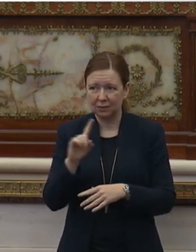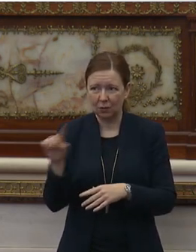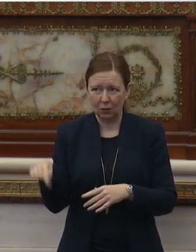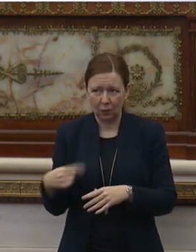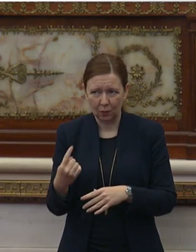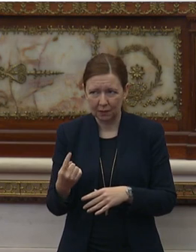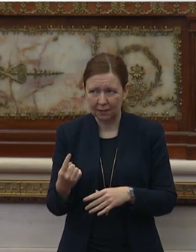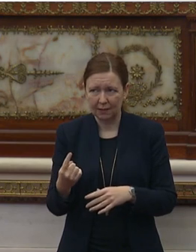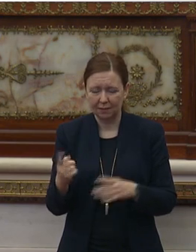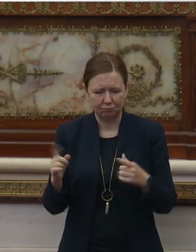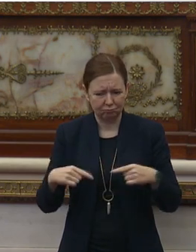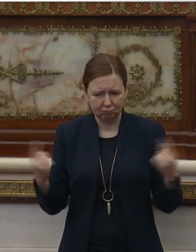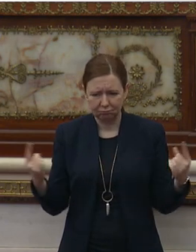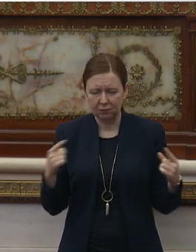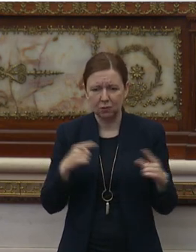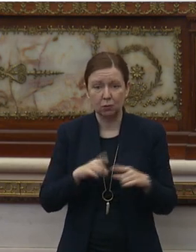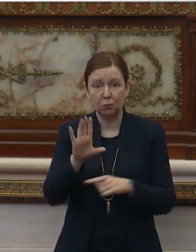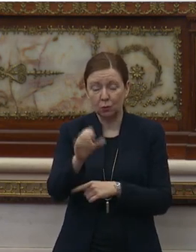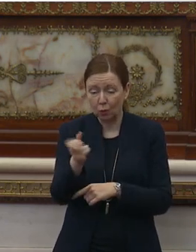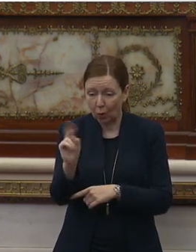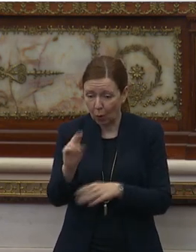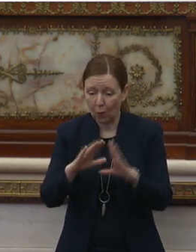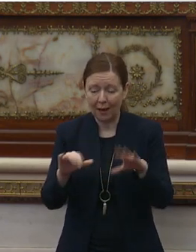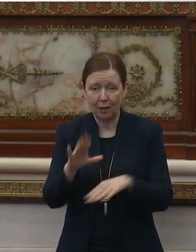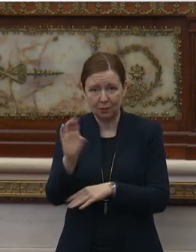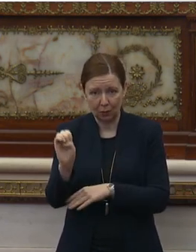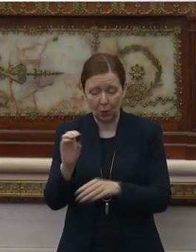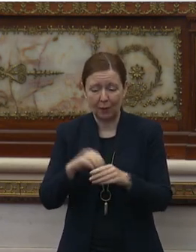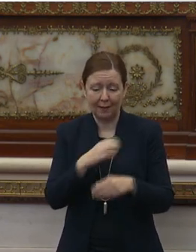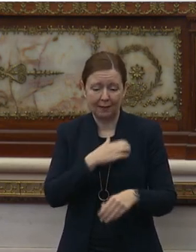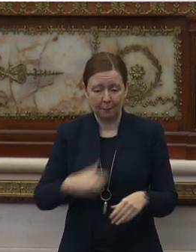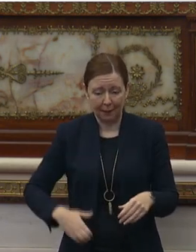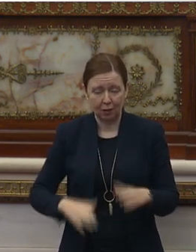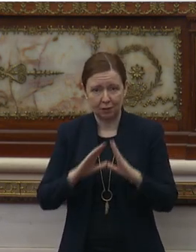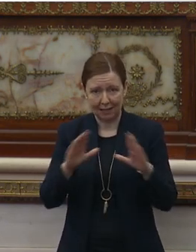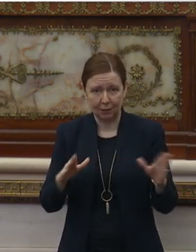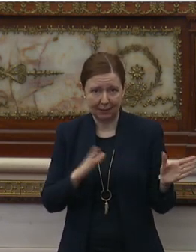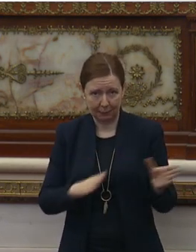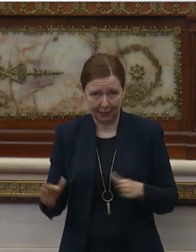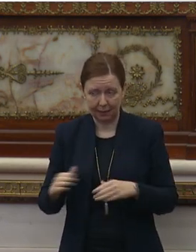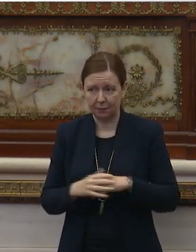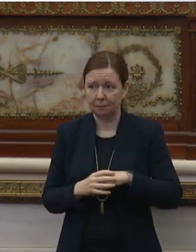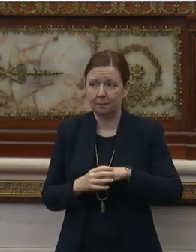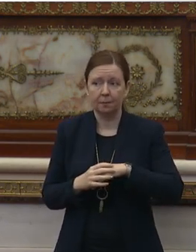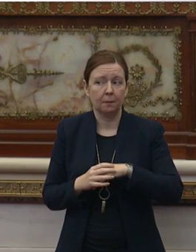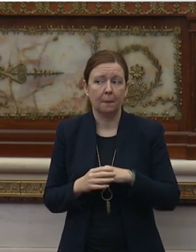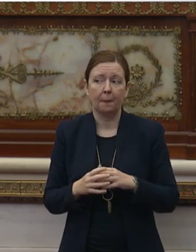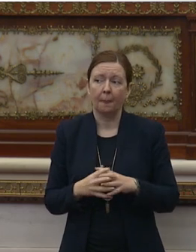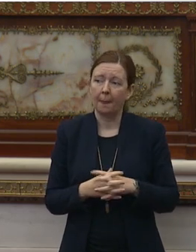antithetical to the city's own housing goals as stated in the mayor's housing action plan.